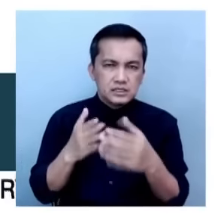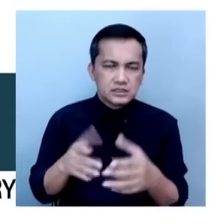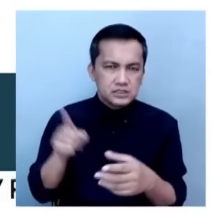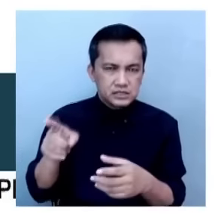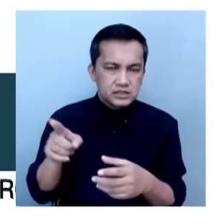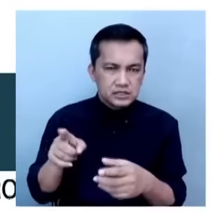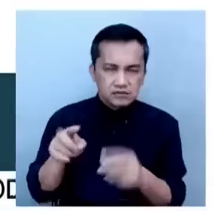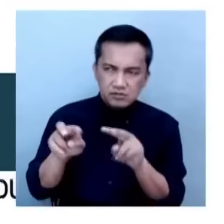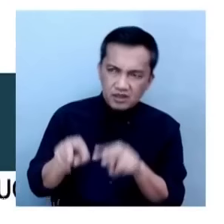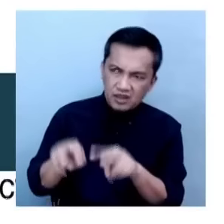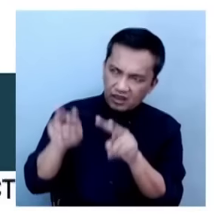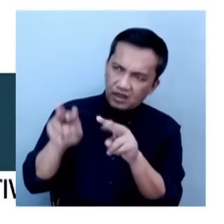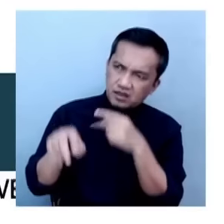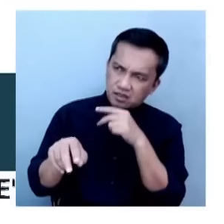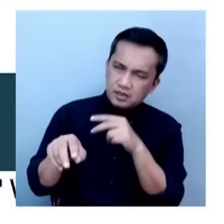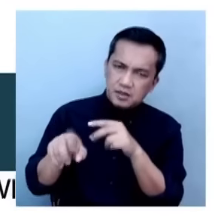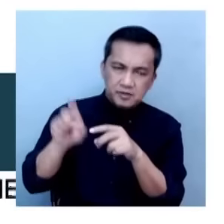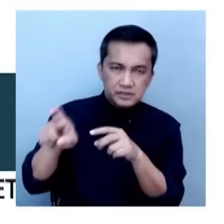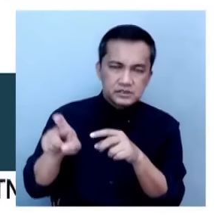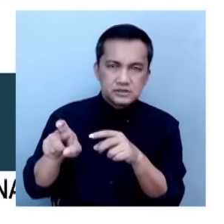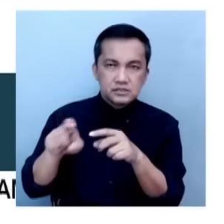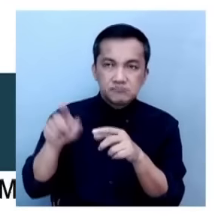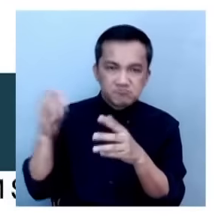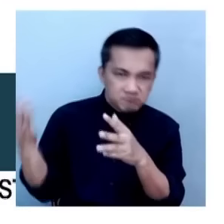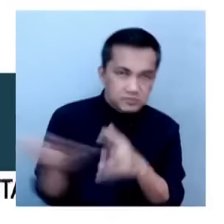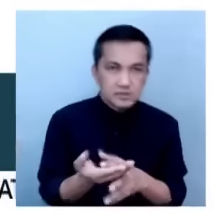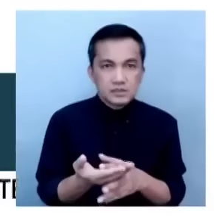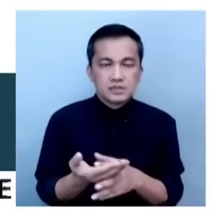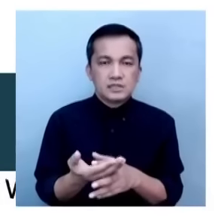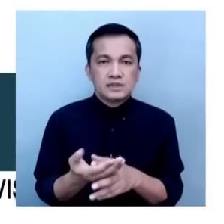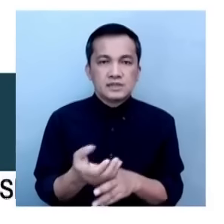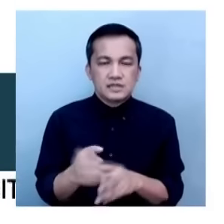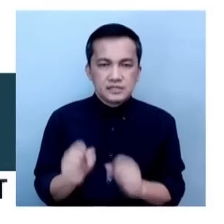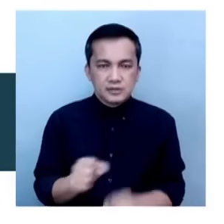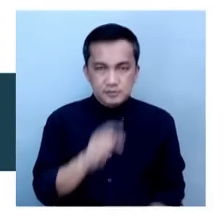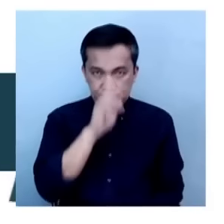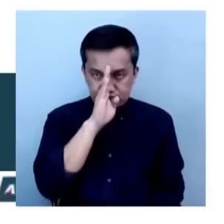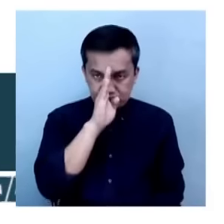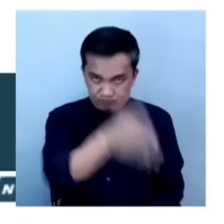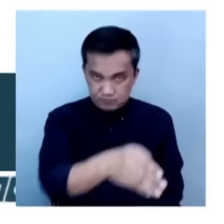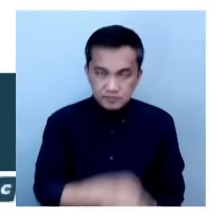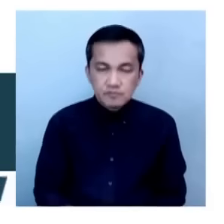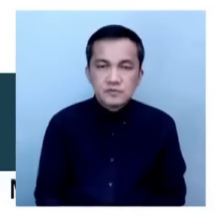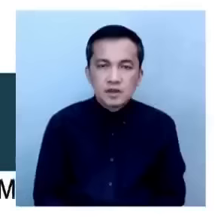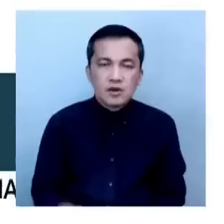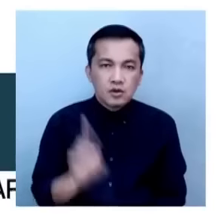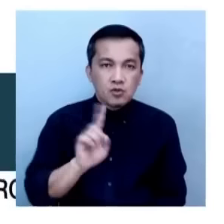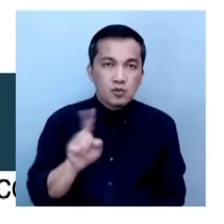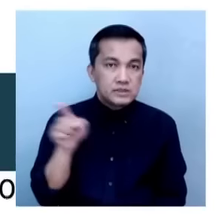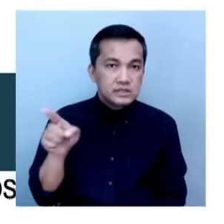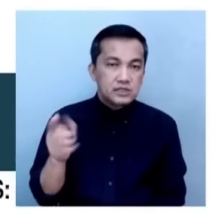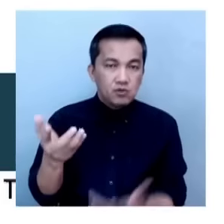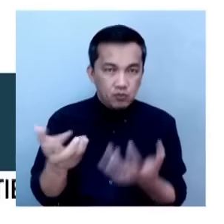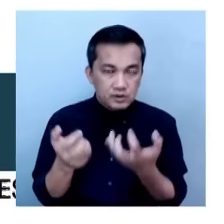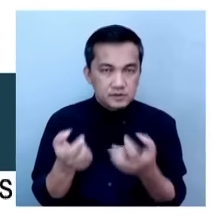perception, that he should step in and be categorical in what he wants to happen.